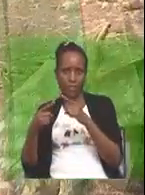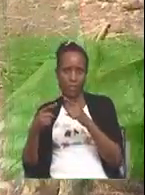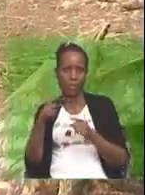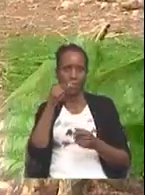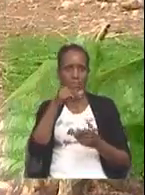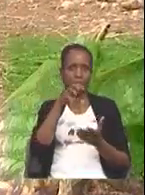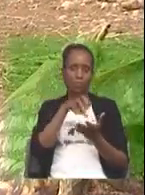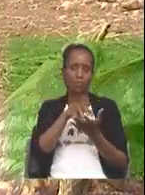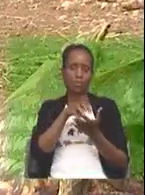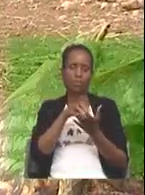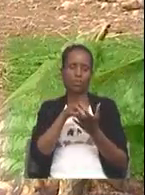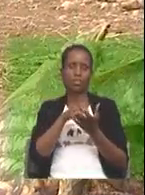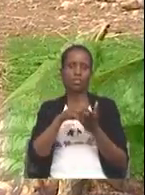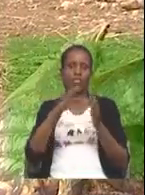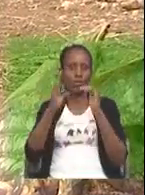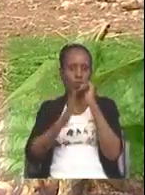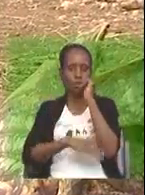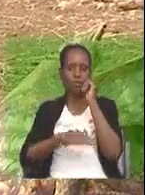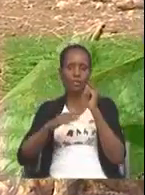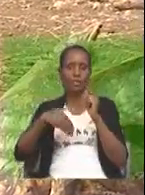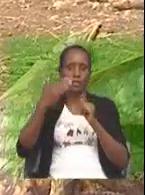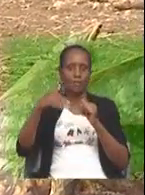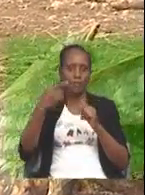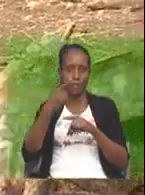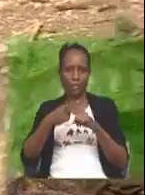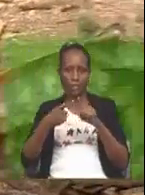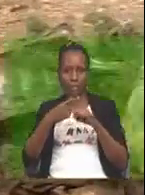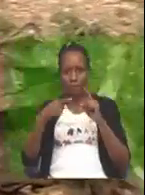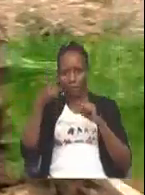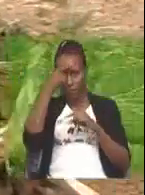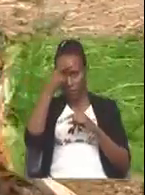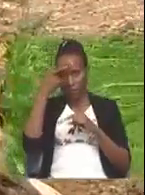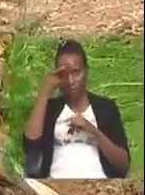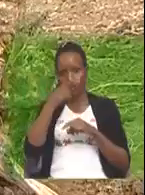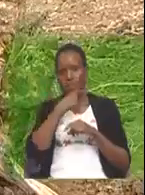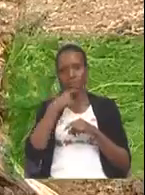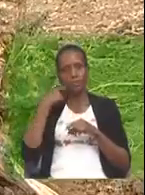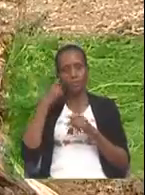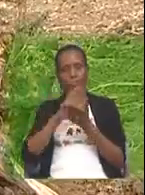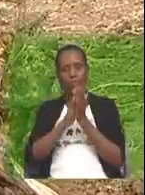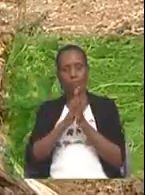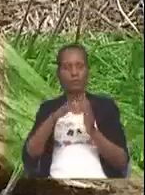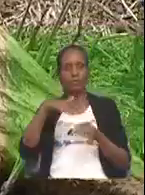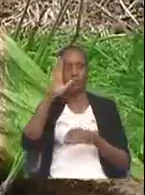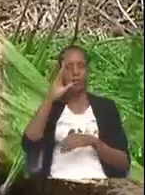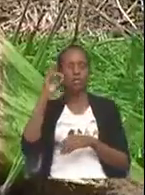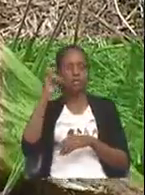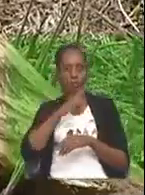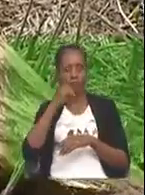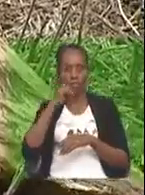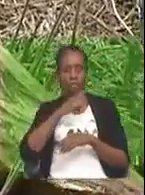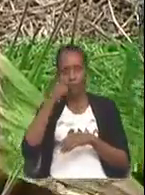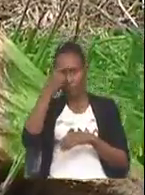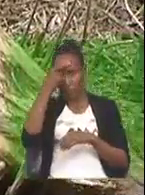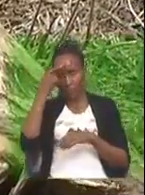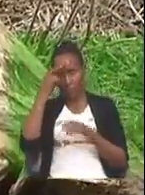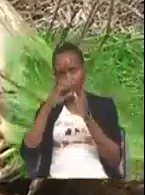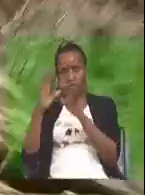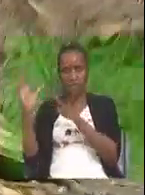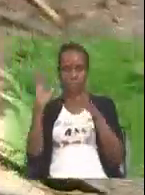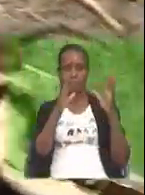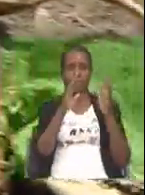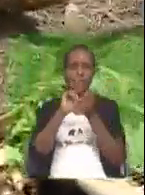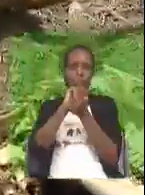The situation even seems to be worsening every year as the drought cycles become more recurrent and severe owing to